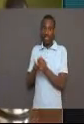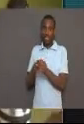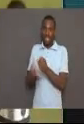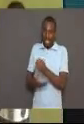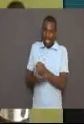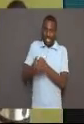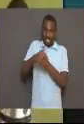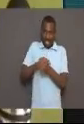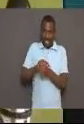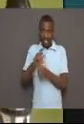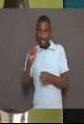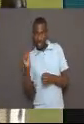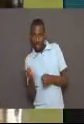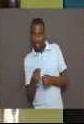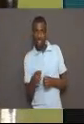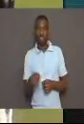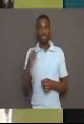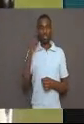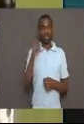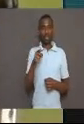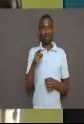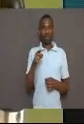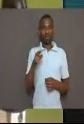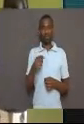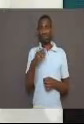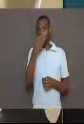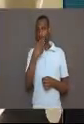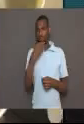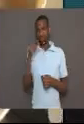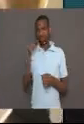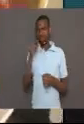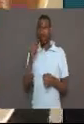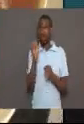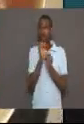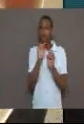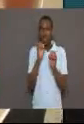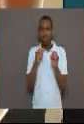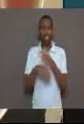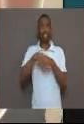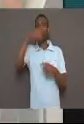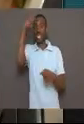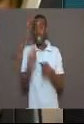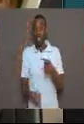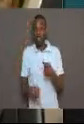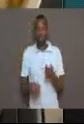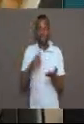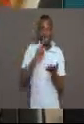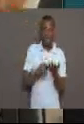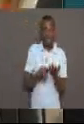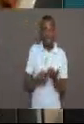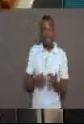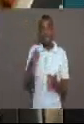steam that is produced by boiling water to escape. This builds